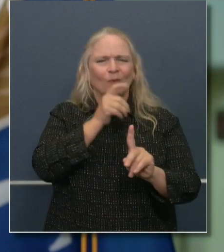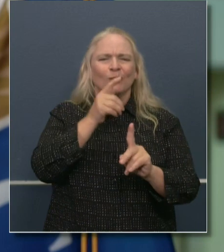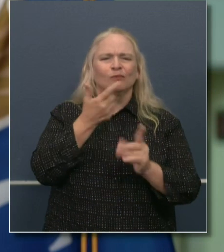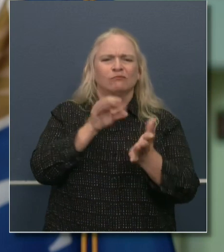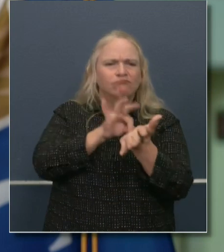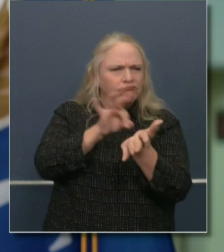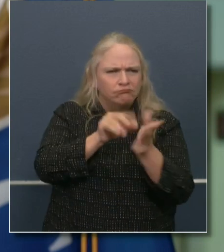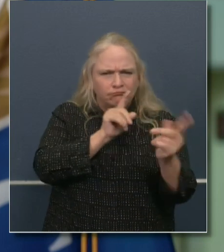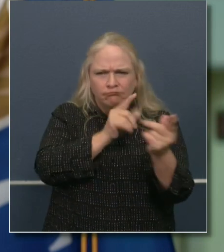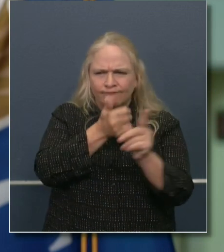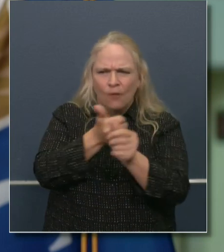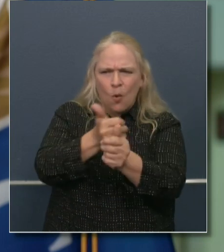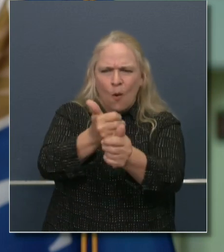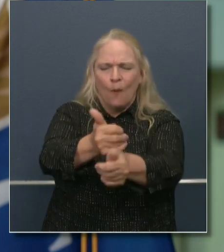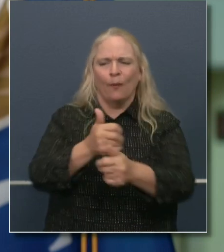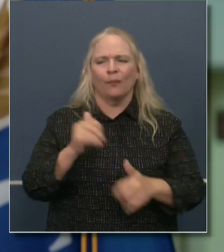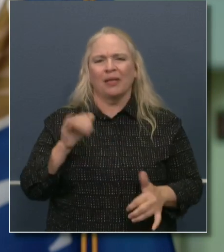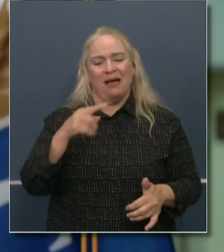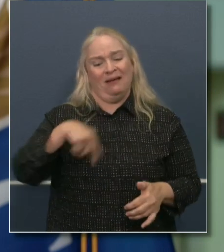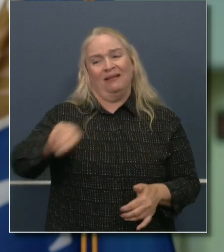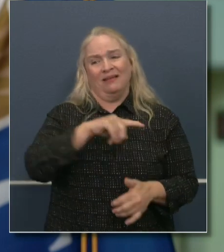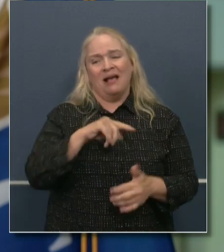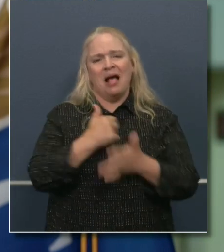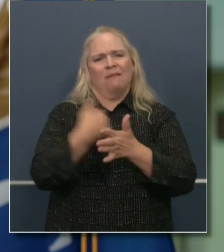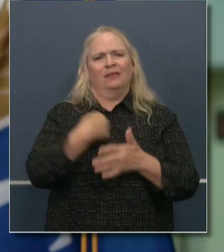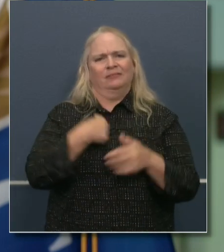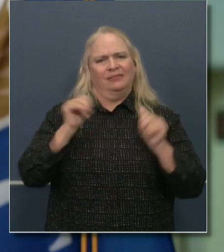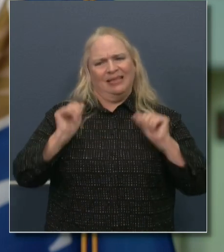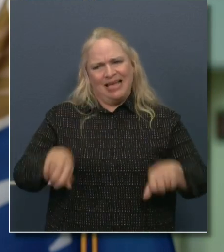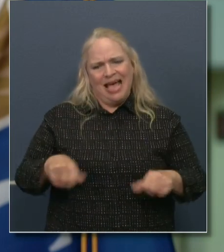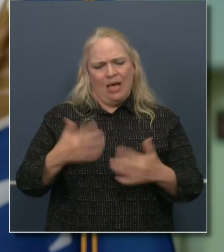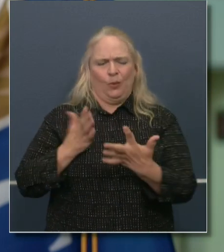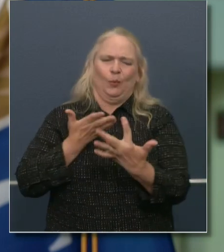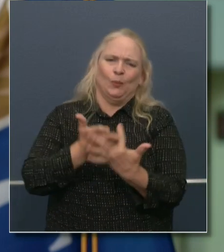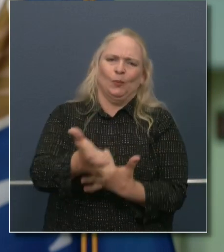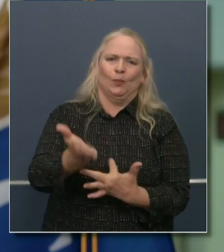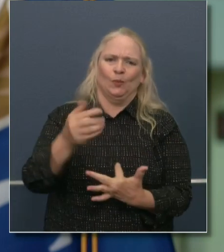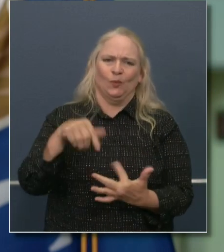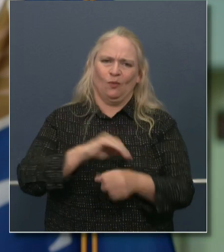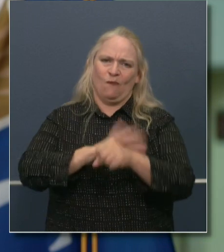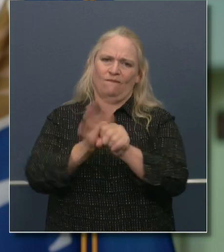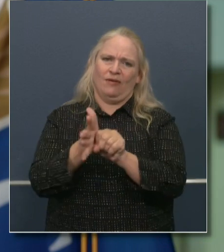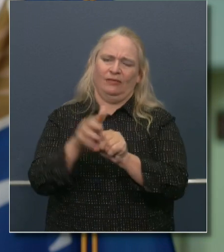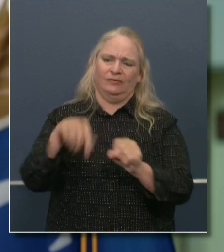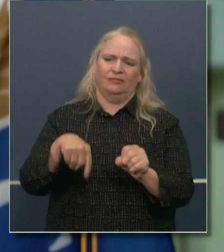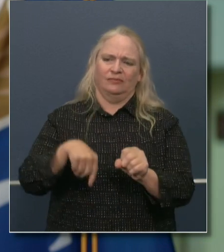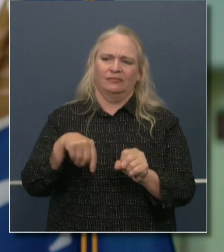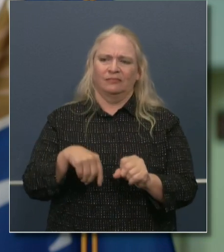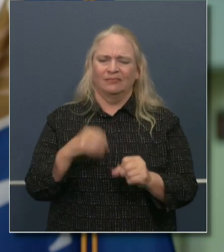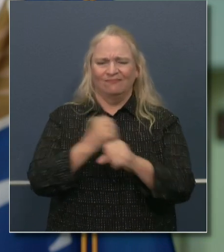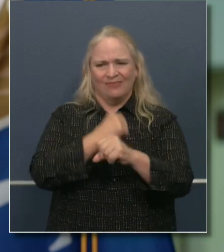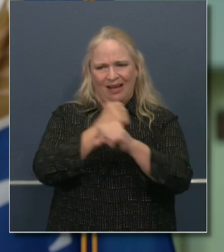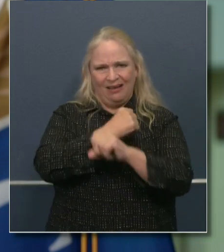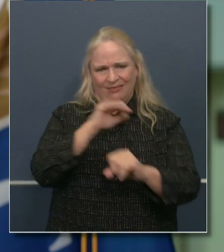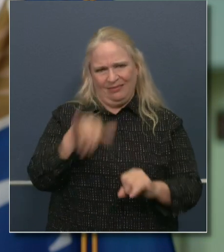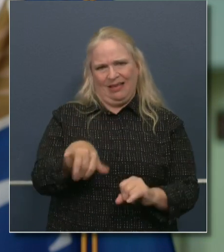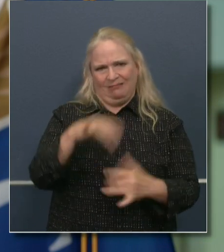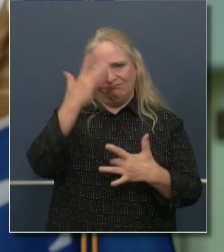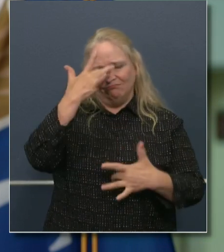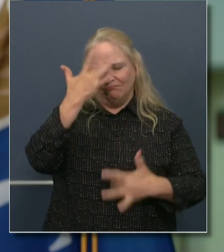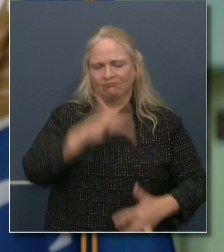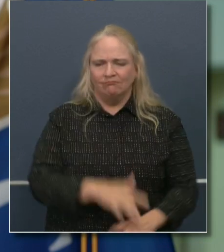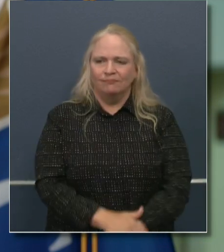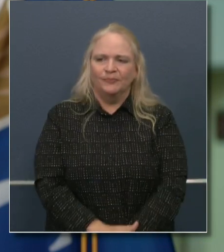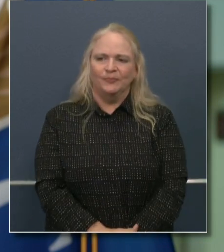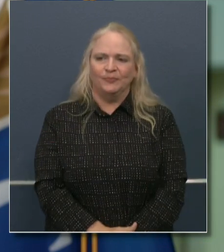navigate through this whitewater at the moment and through a little bit of the headwinds as it relates to a resurgence